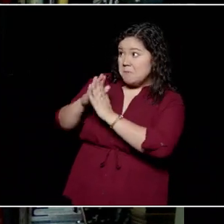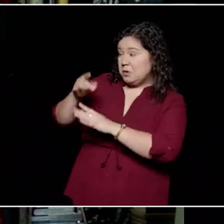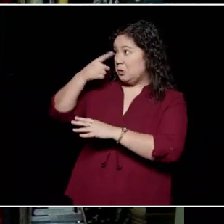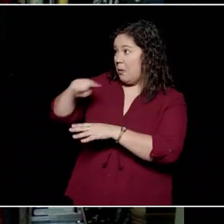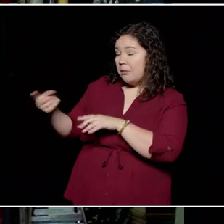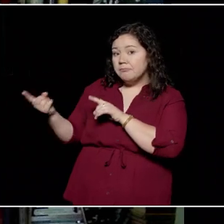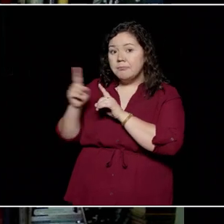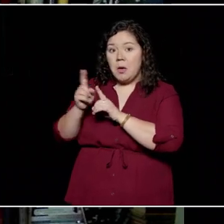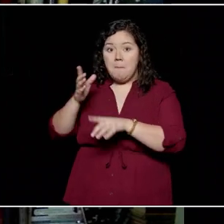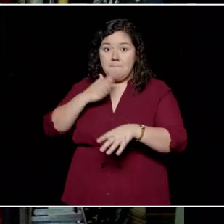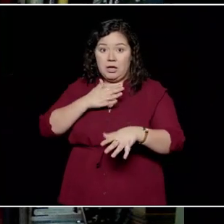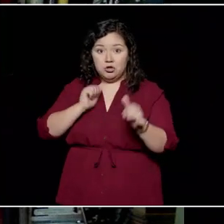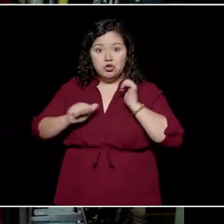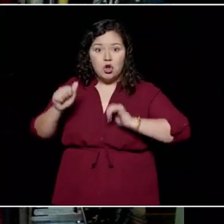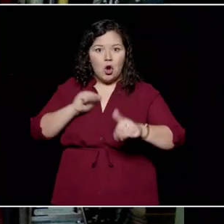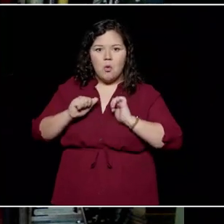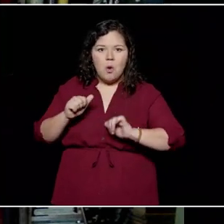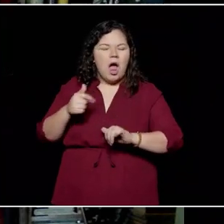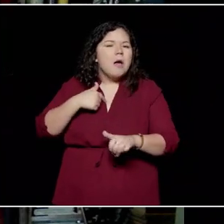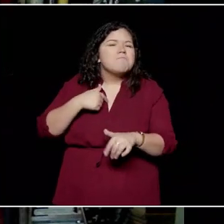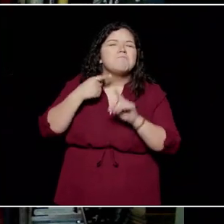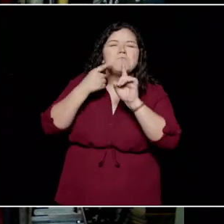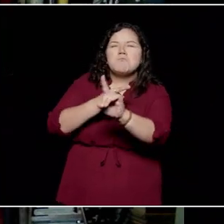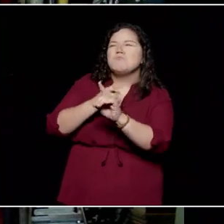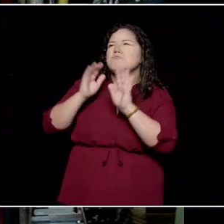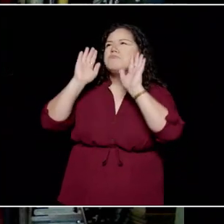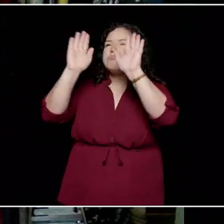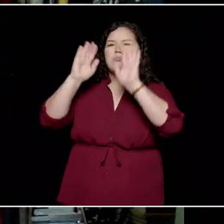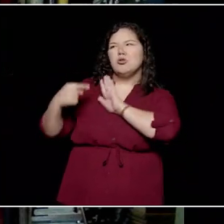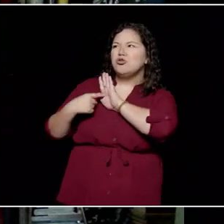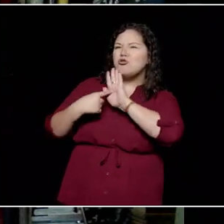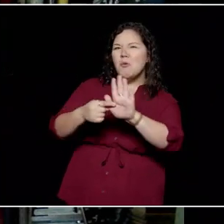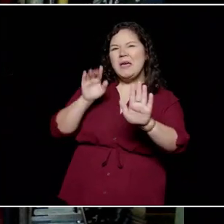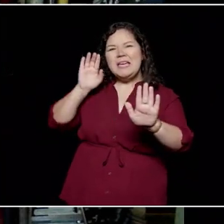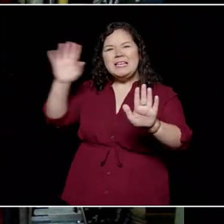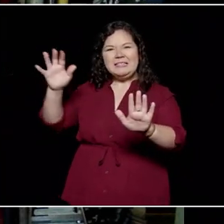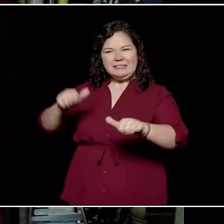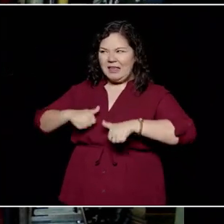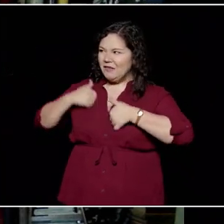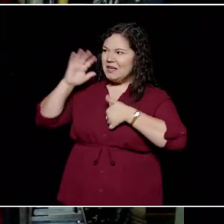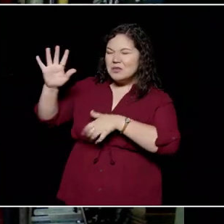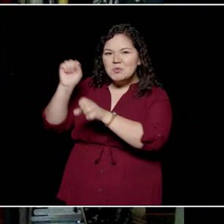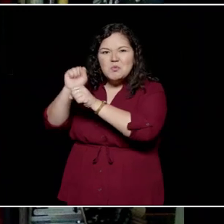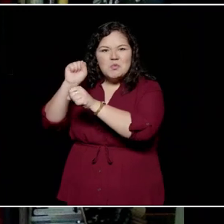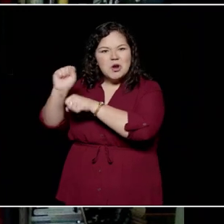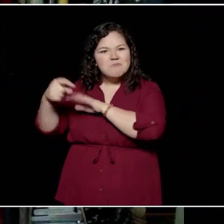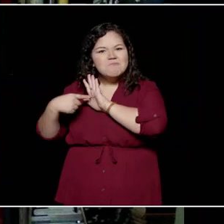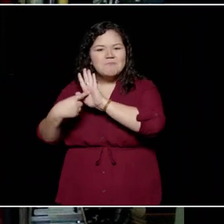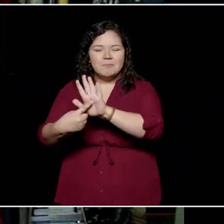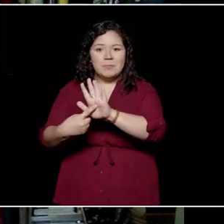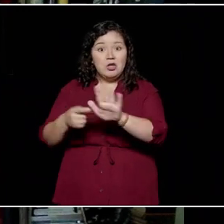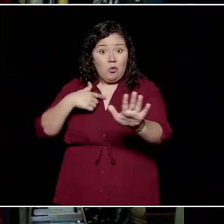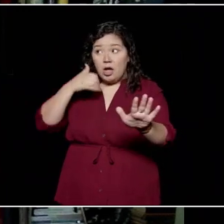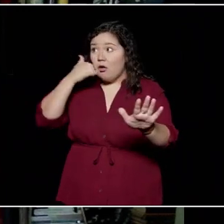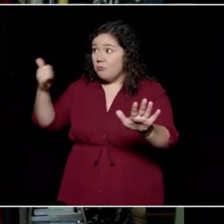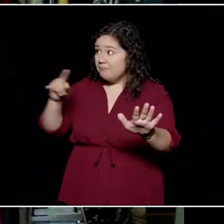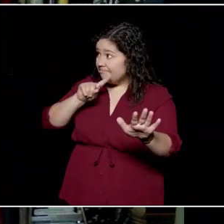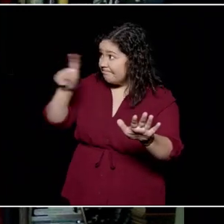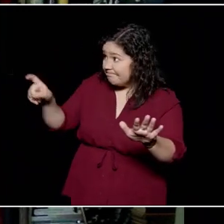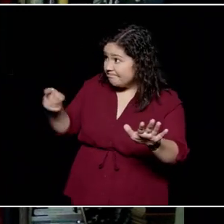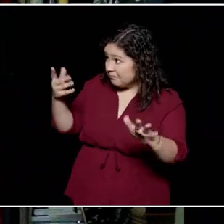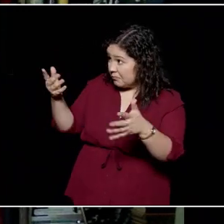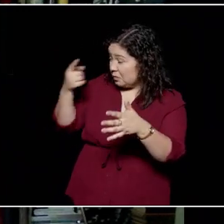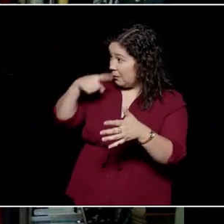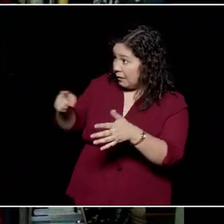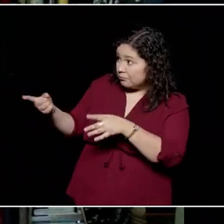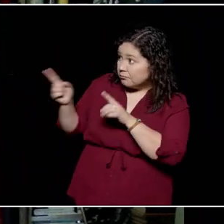that the piece would be so incredible and do his legacy justice. And I called him up, I asked him to come on the show. He said yes,